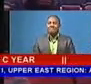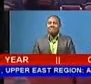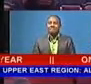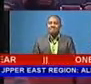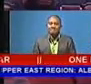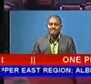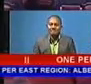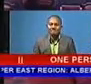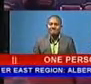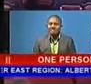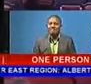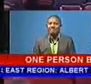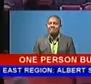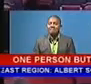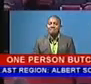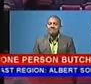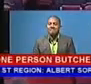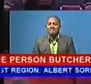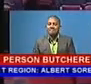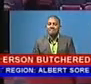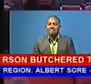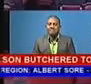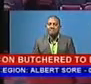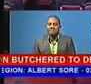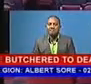Allow me grateful. And the court, please.